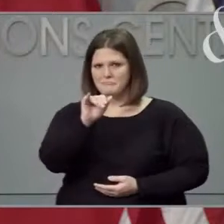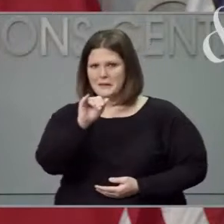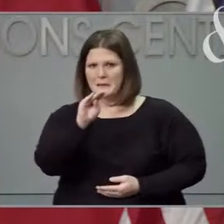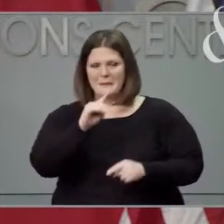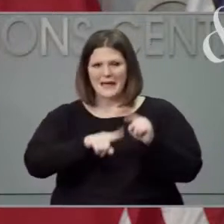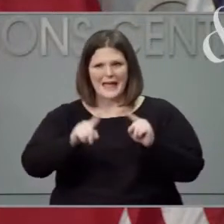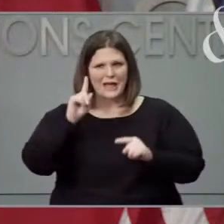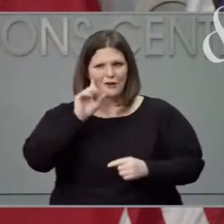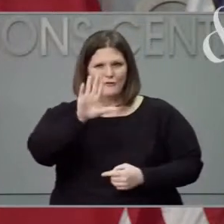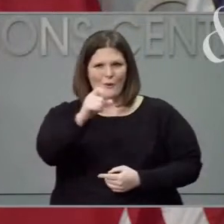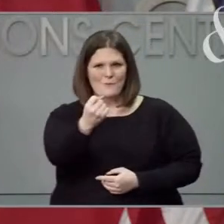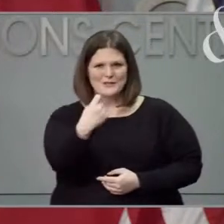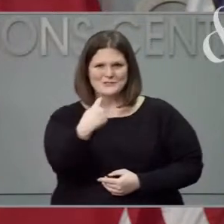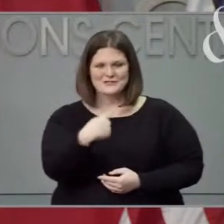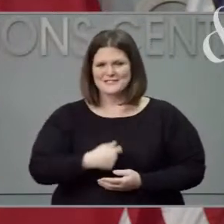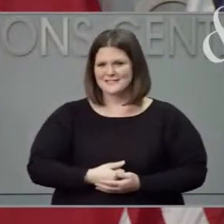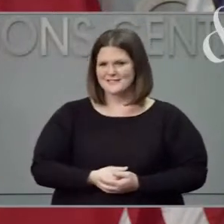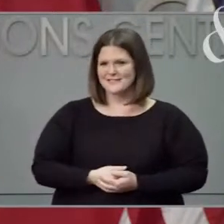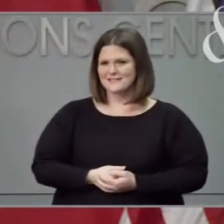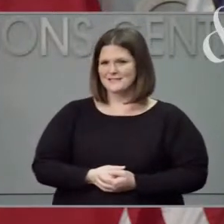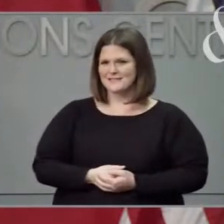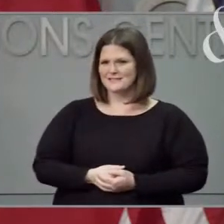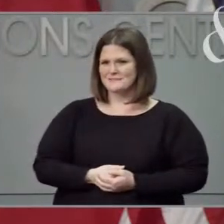Kim, I'm not able to hear you.